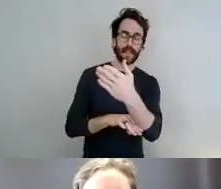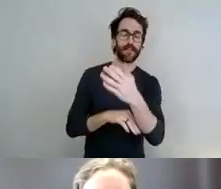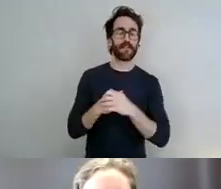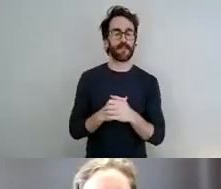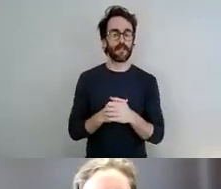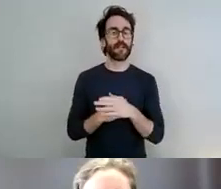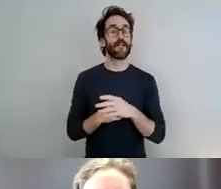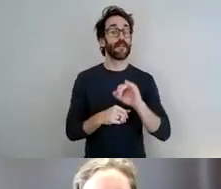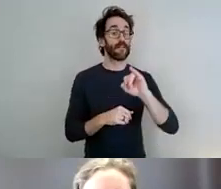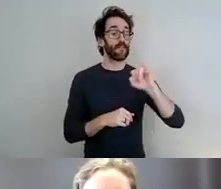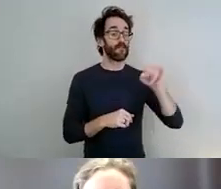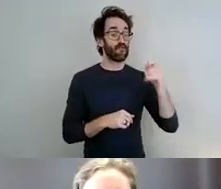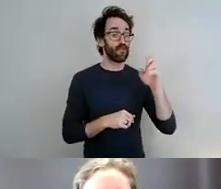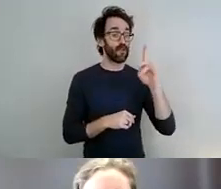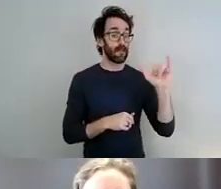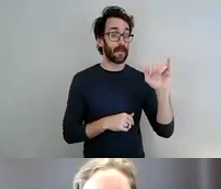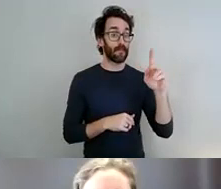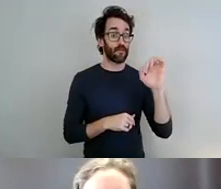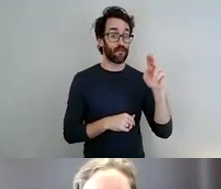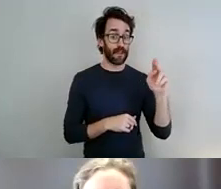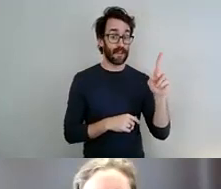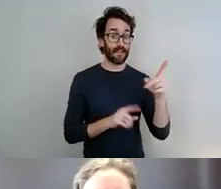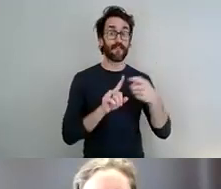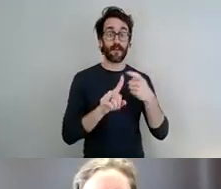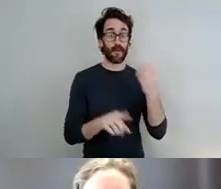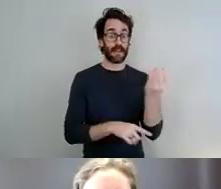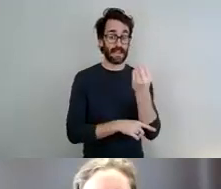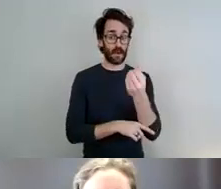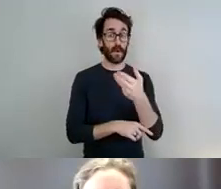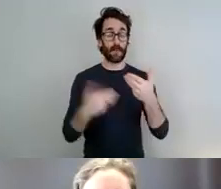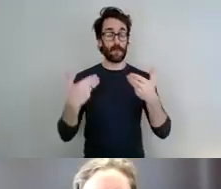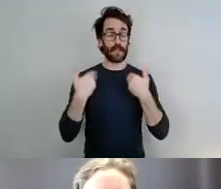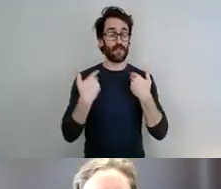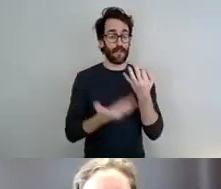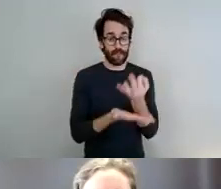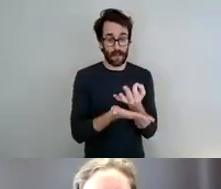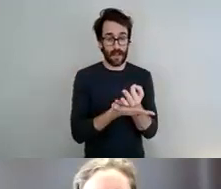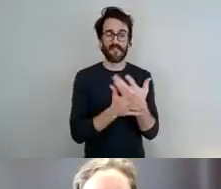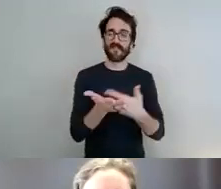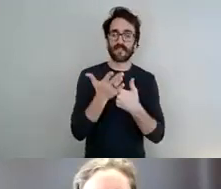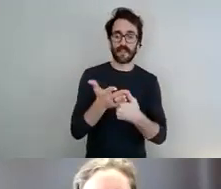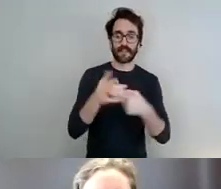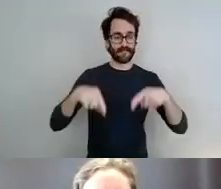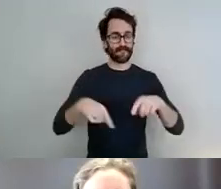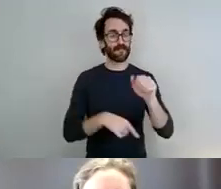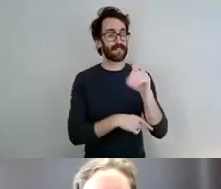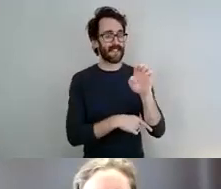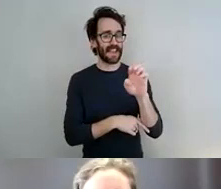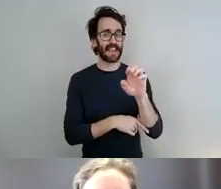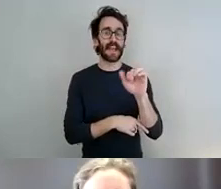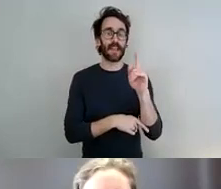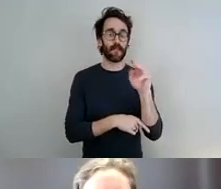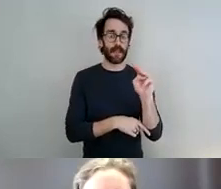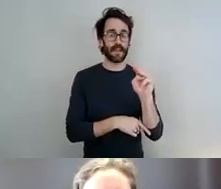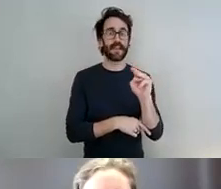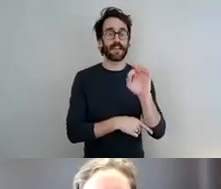Jeremy Bertrand from the Ontario Ministry of Finance, talking about the Ontario's estate administration tax. A